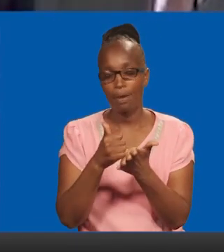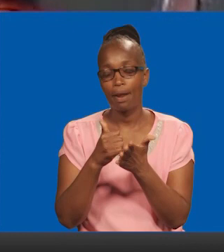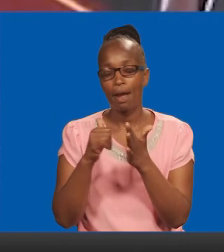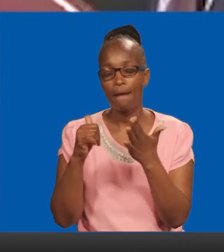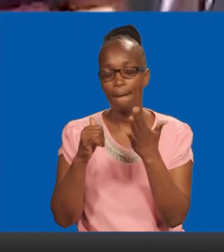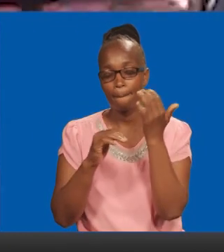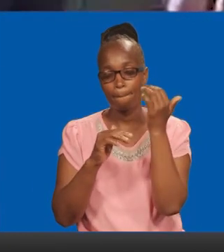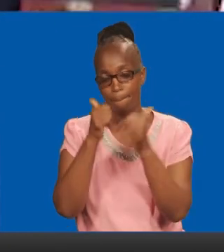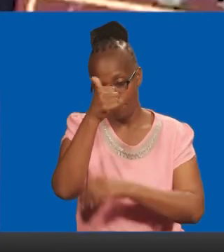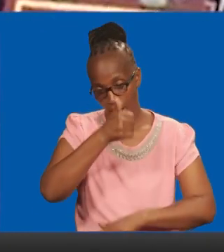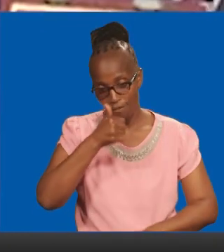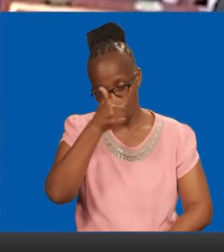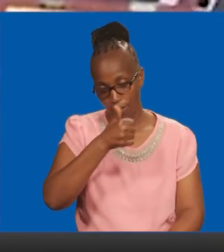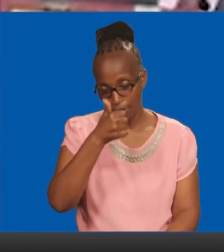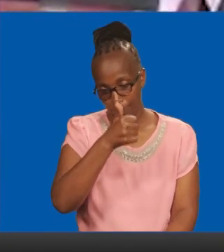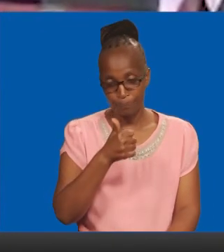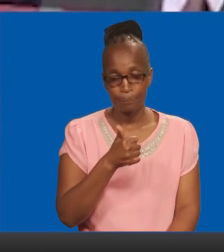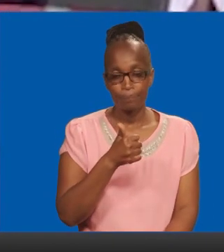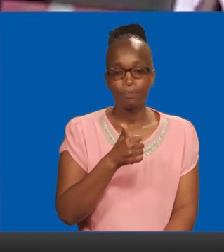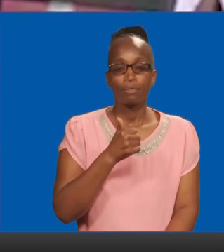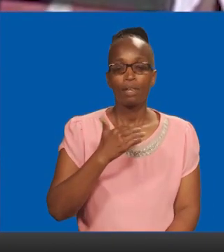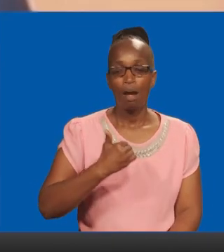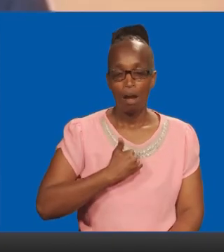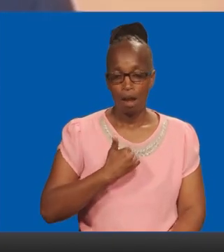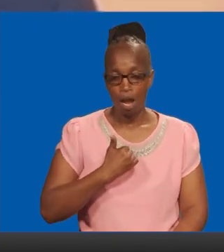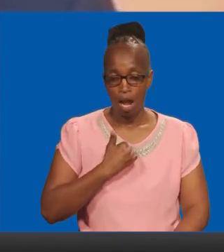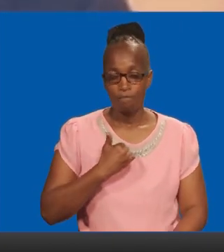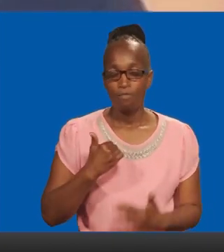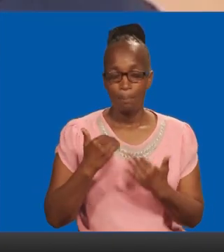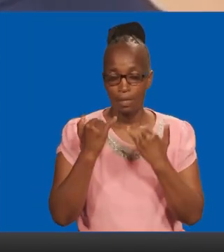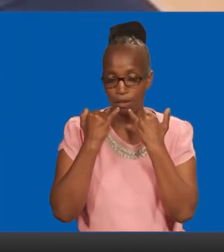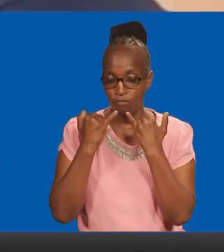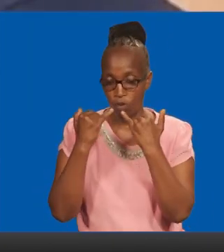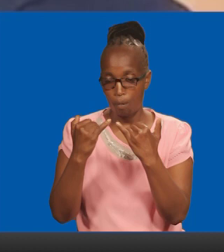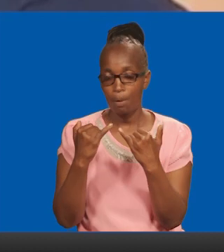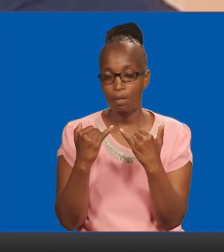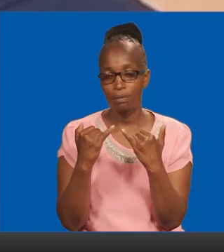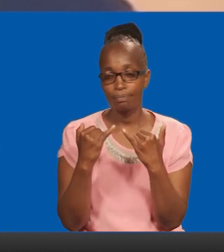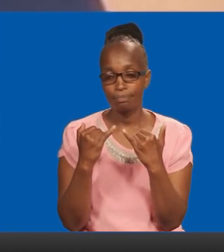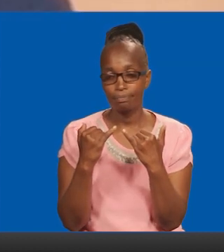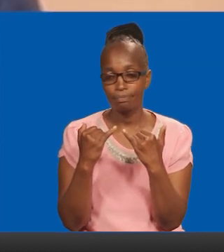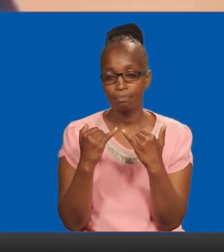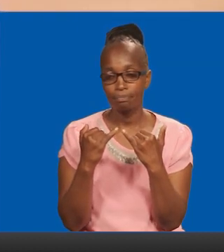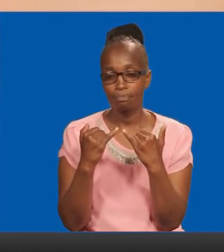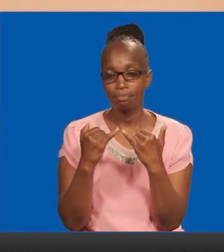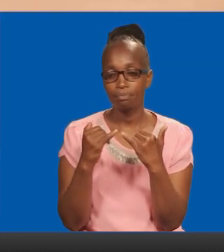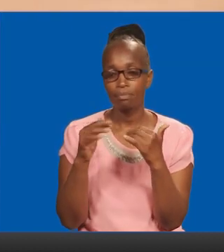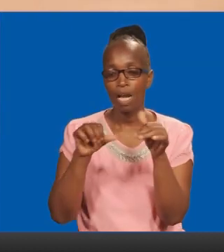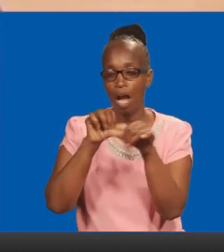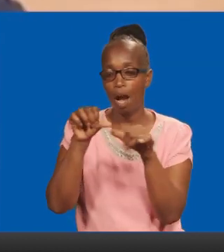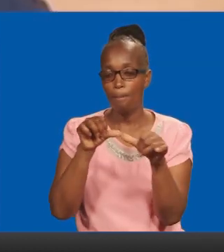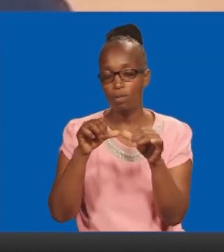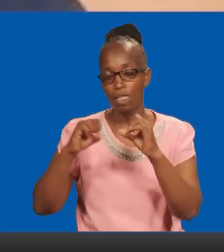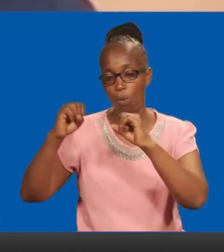taifa ambacho hadi kwa sasa hakijaweza kufanikiwa. I have informed my good brother President Duda